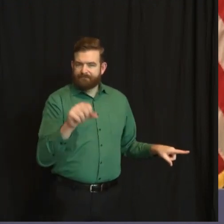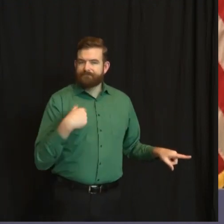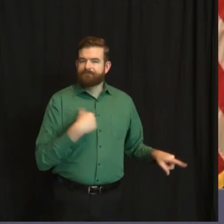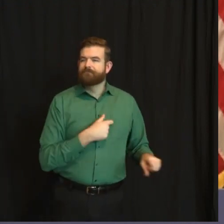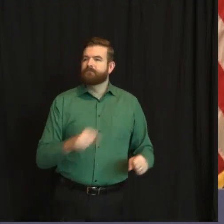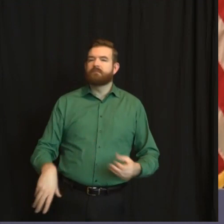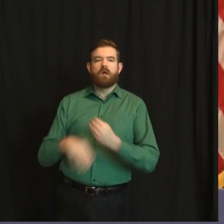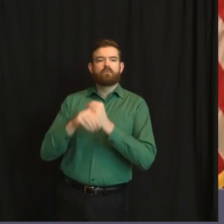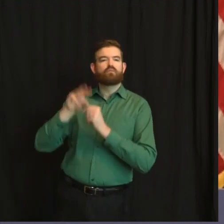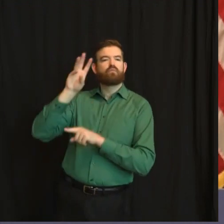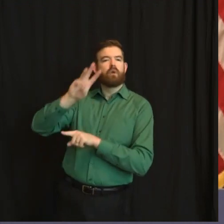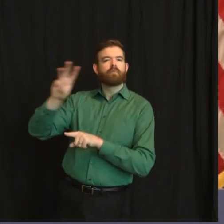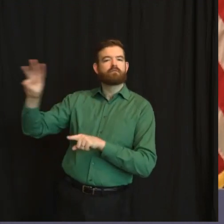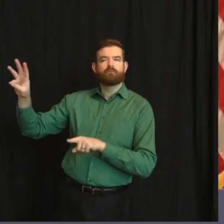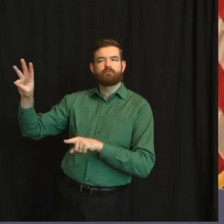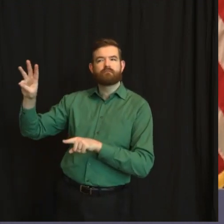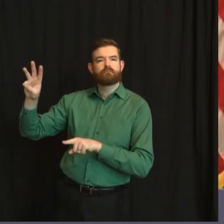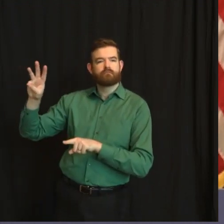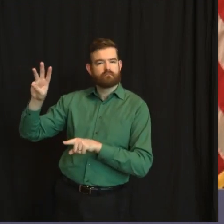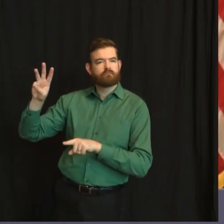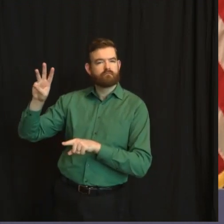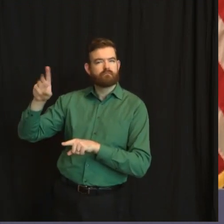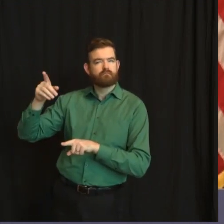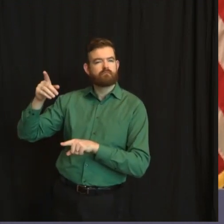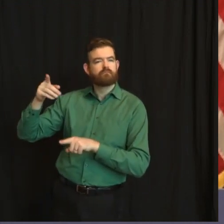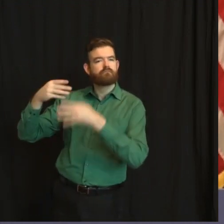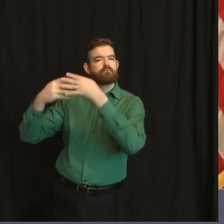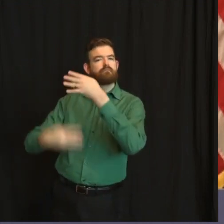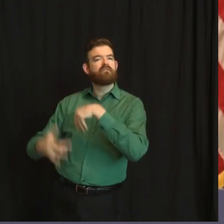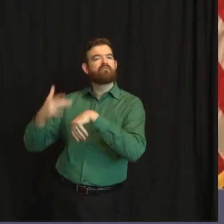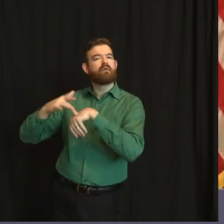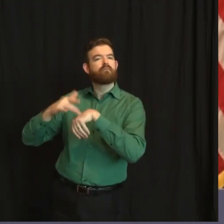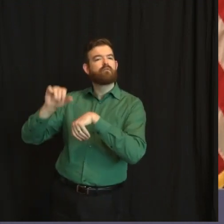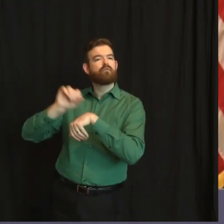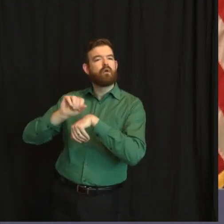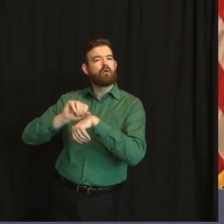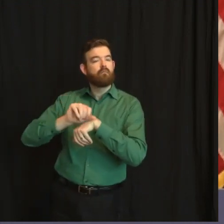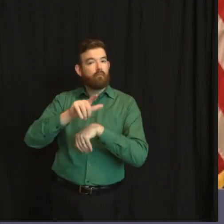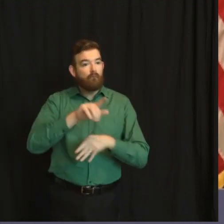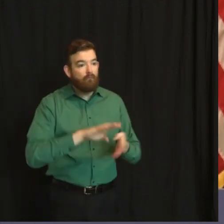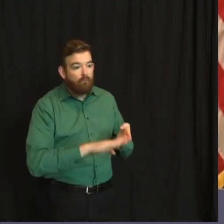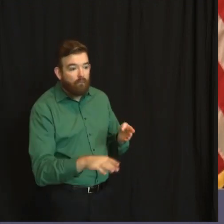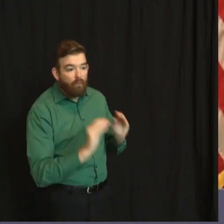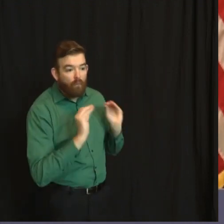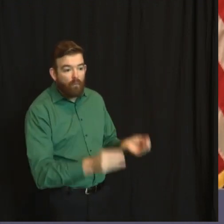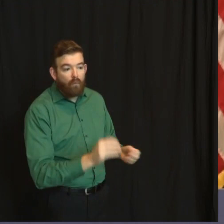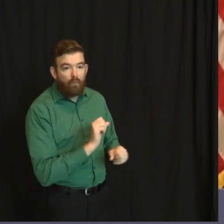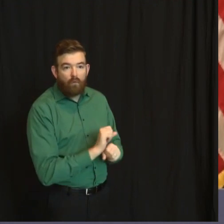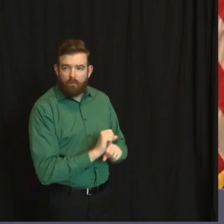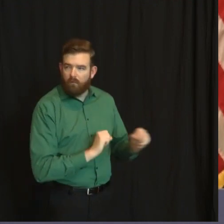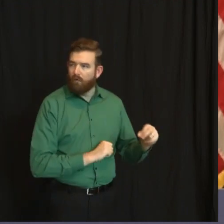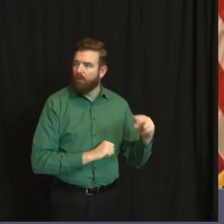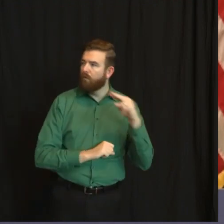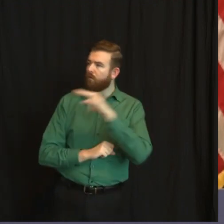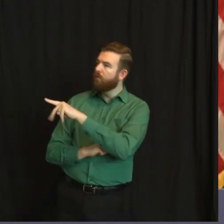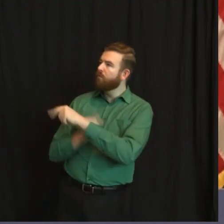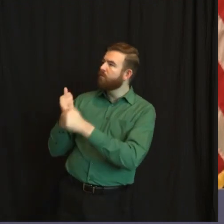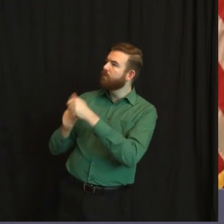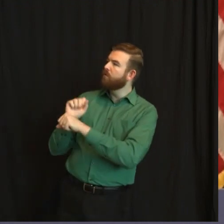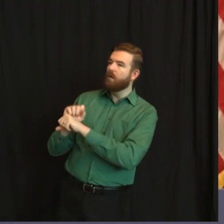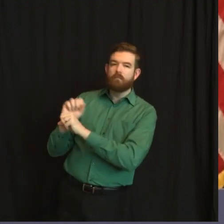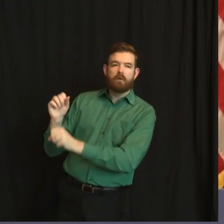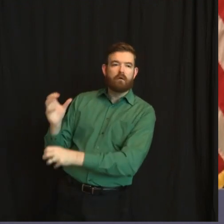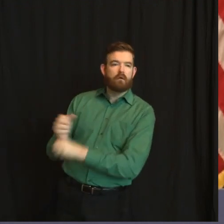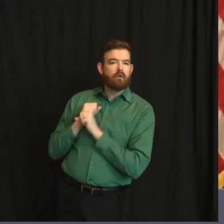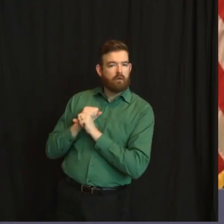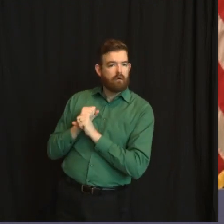to make sure folks know that there are jobs available. So I don't have a particular insight, but you're latching into that as a